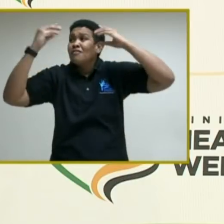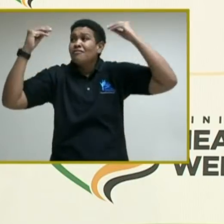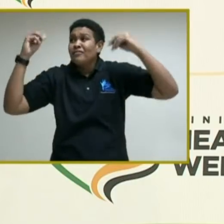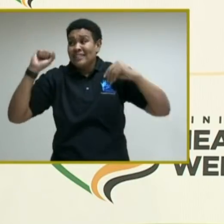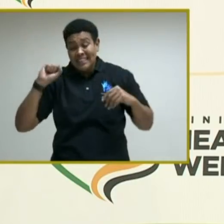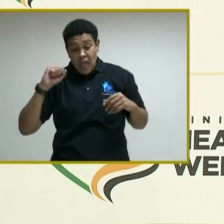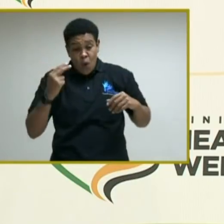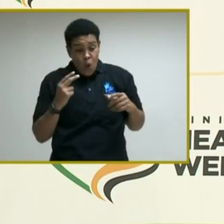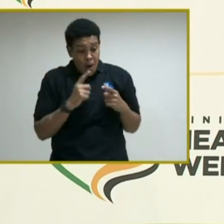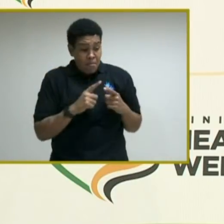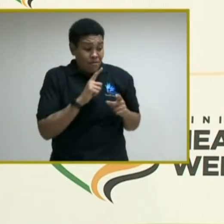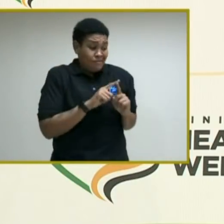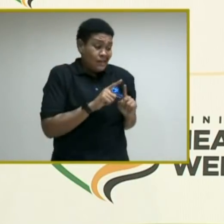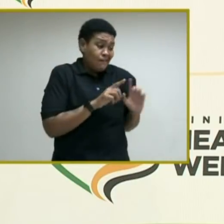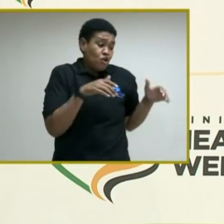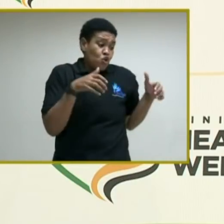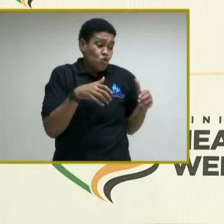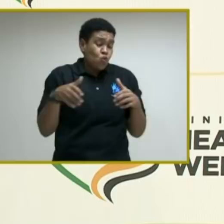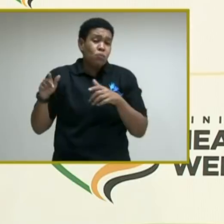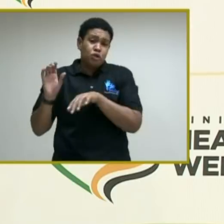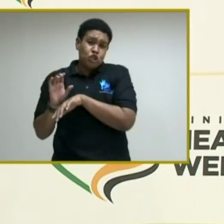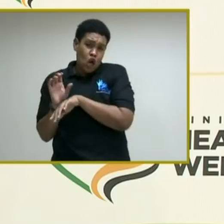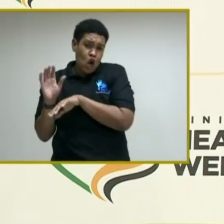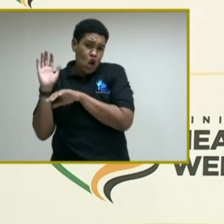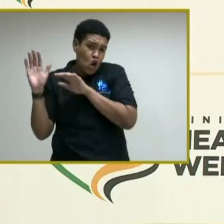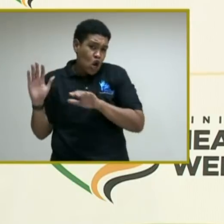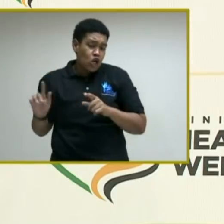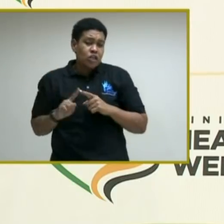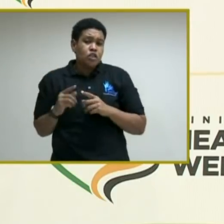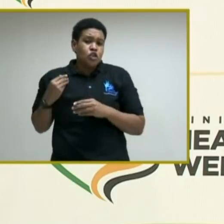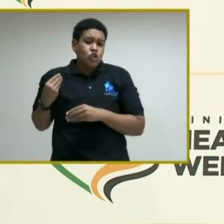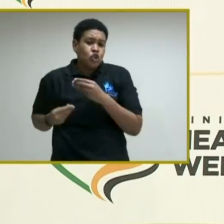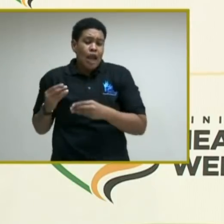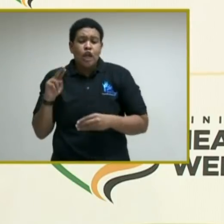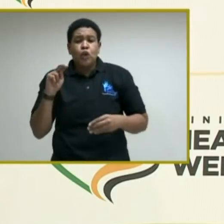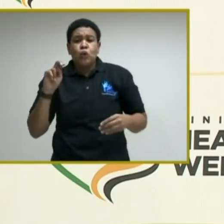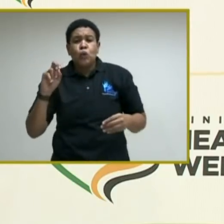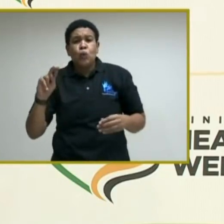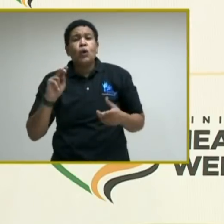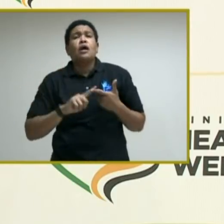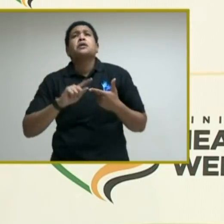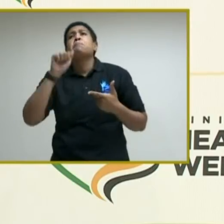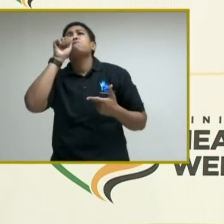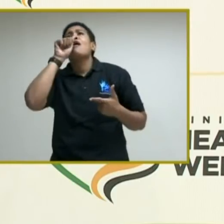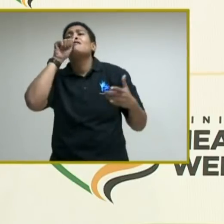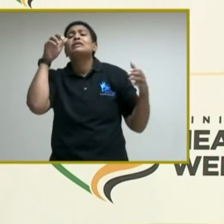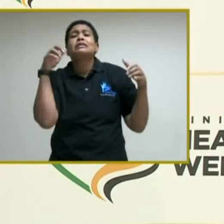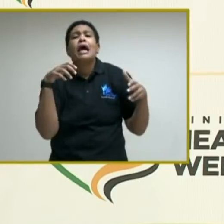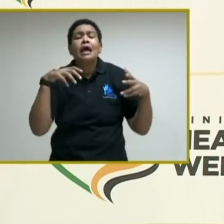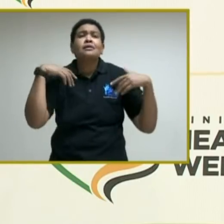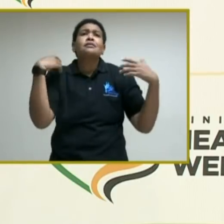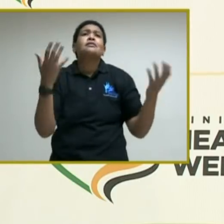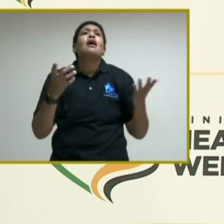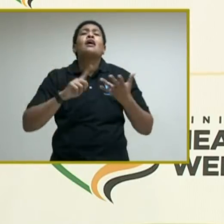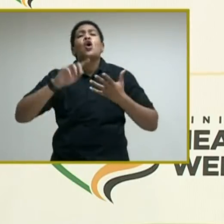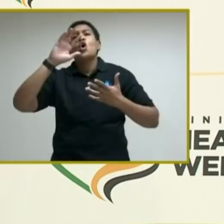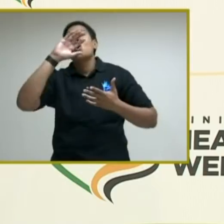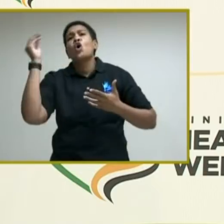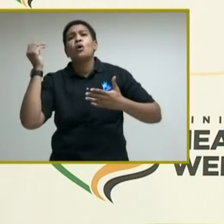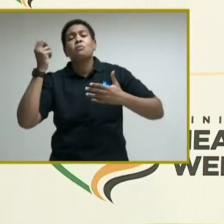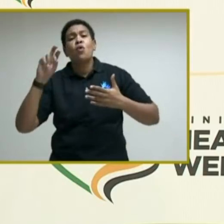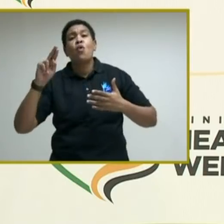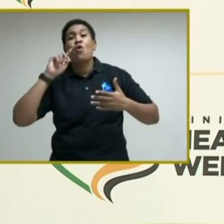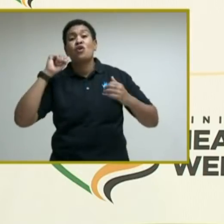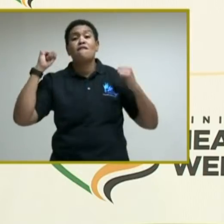the different groups, the churches, the trade unions, the private sector, the company or the